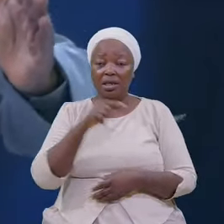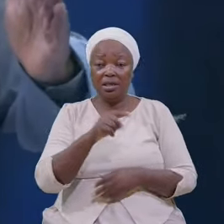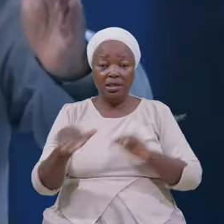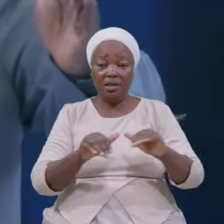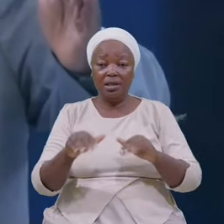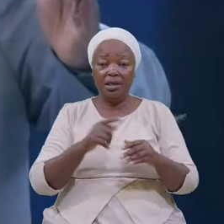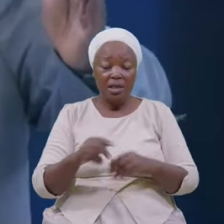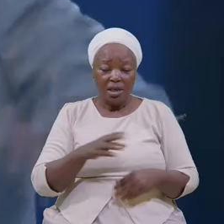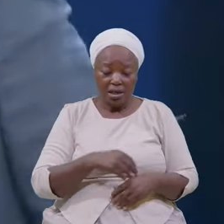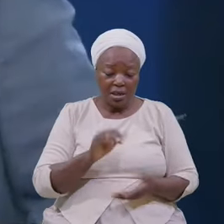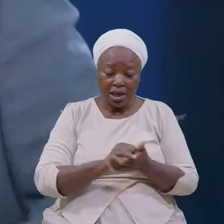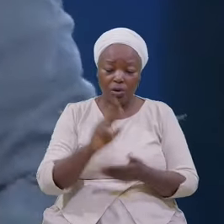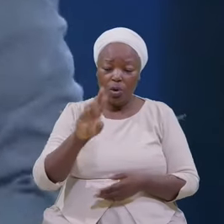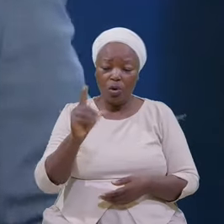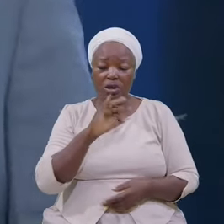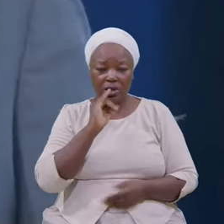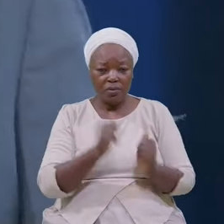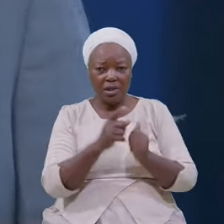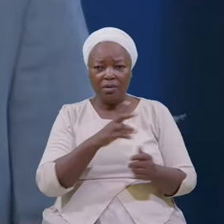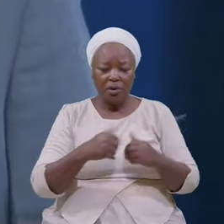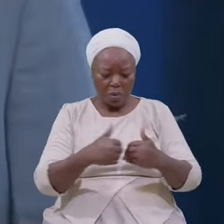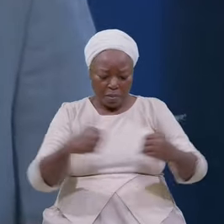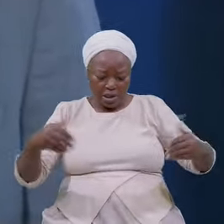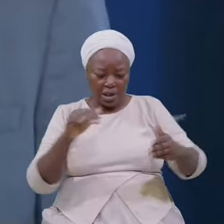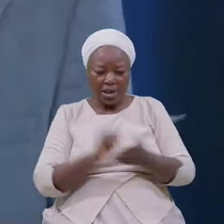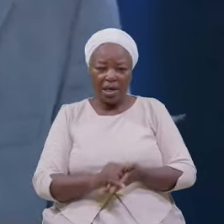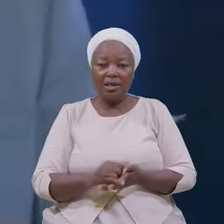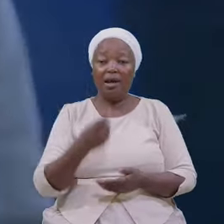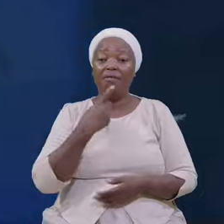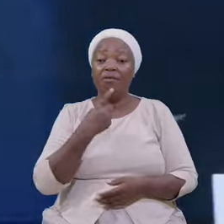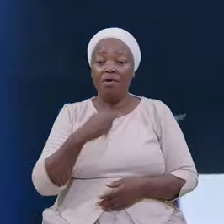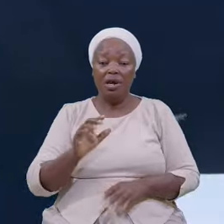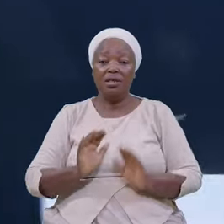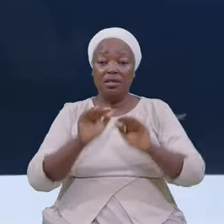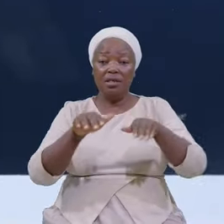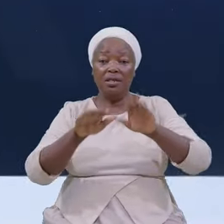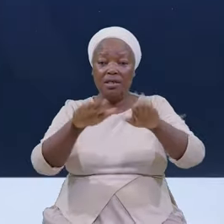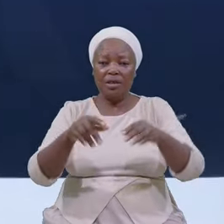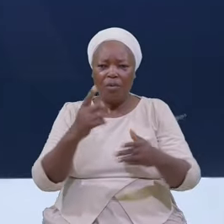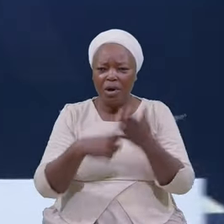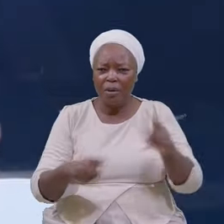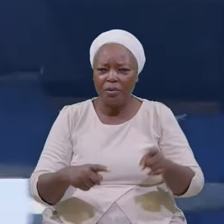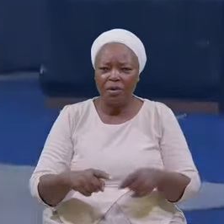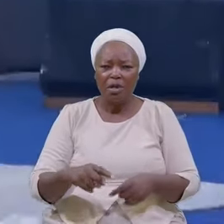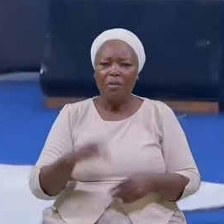the sea. The Red Sea, he used the rod. Il a utilisé le bâton pour diviser la mer rouge. If he wanted to get